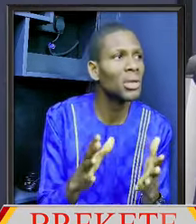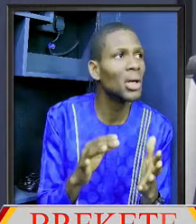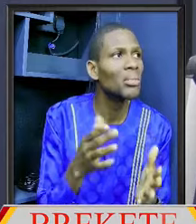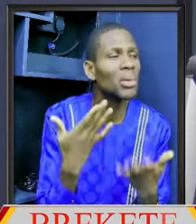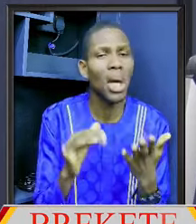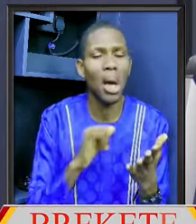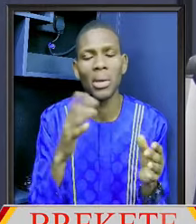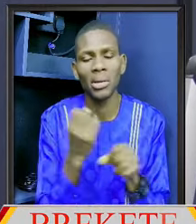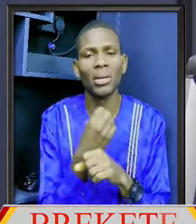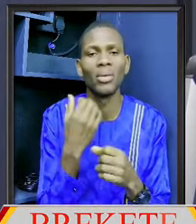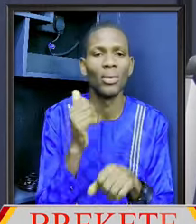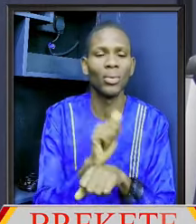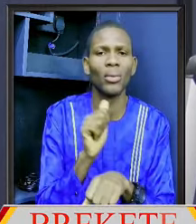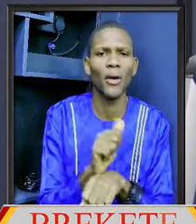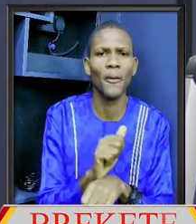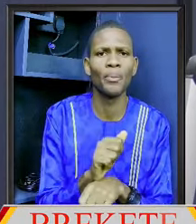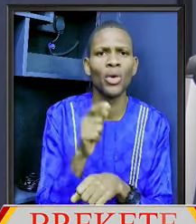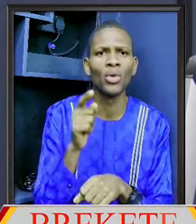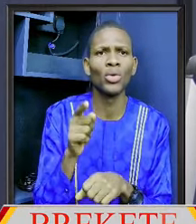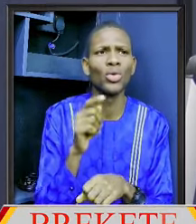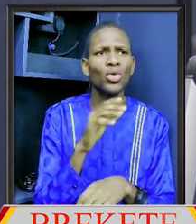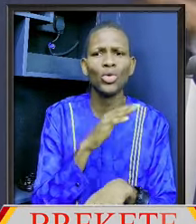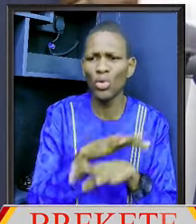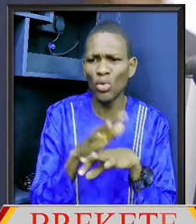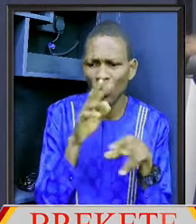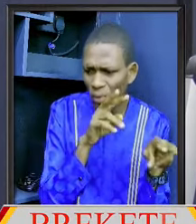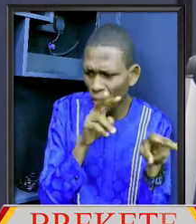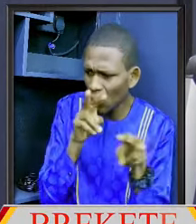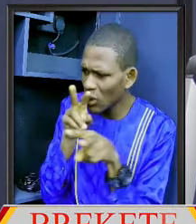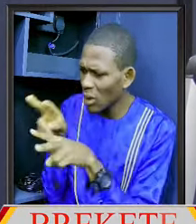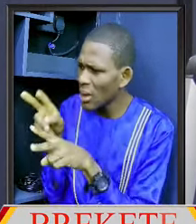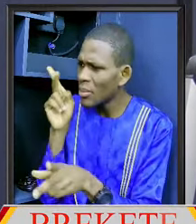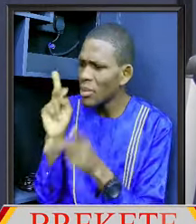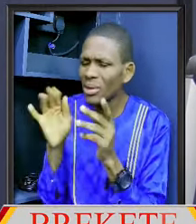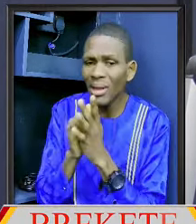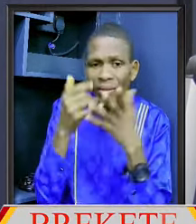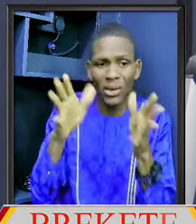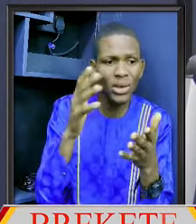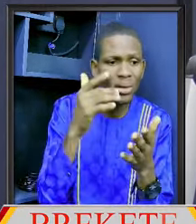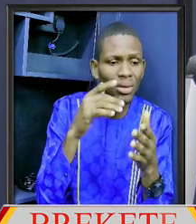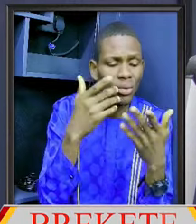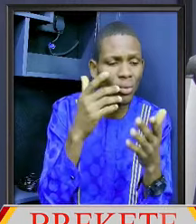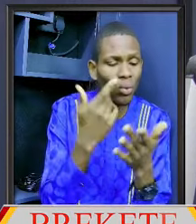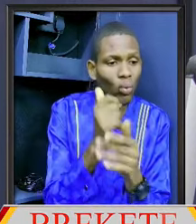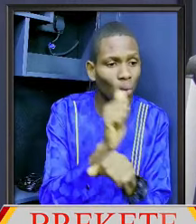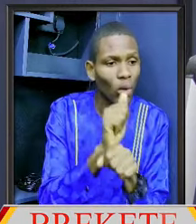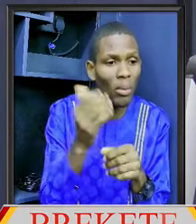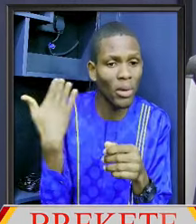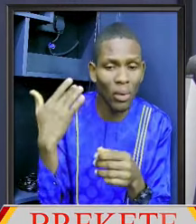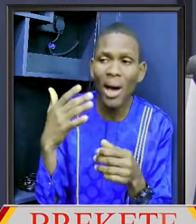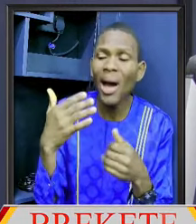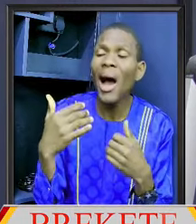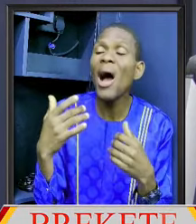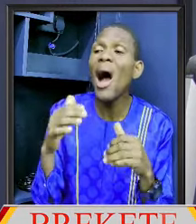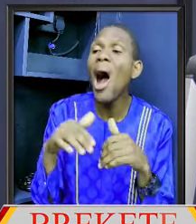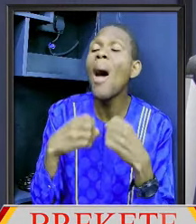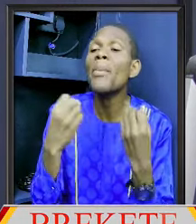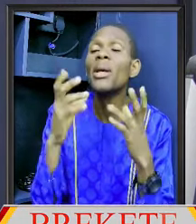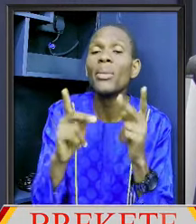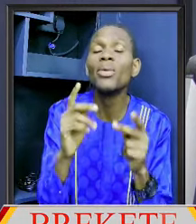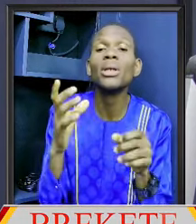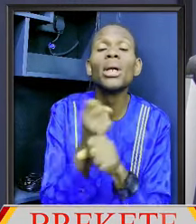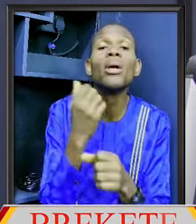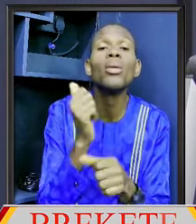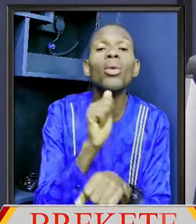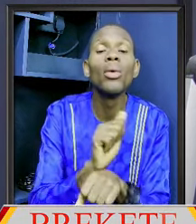come get work. You no go look around. People where don't finish, where they see work. How many don't get work